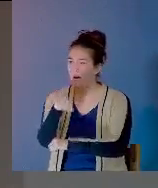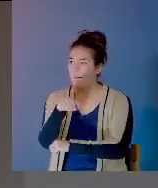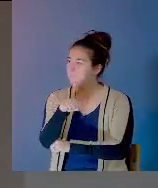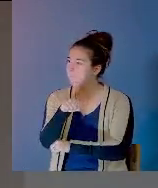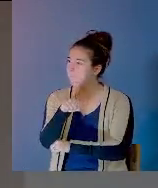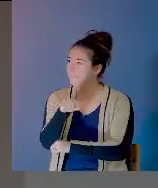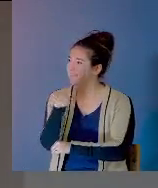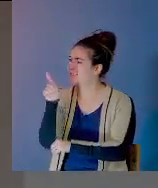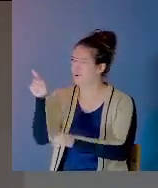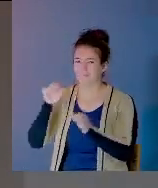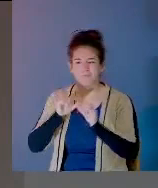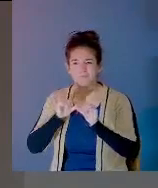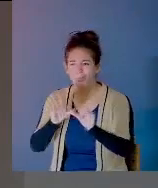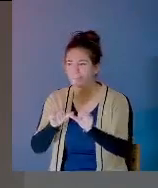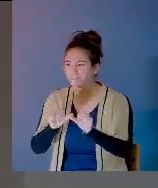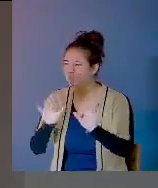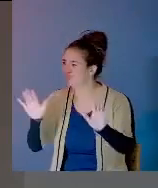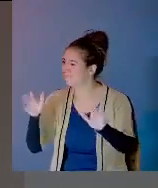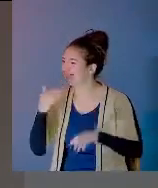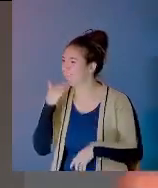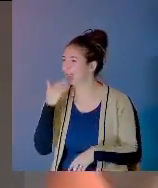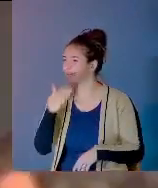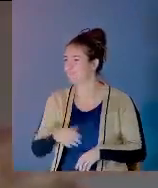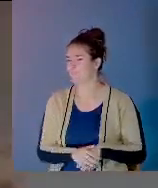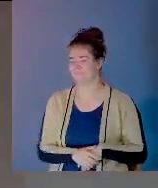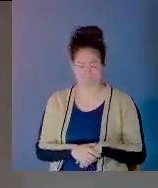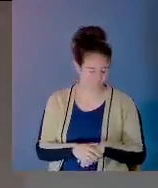Okay? Thank you, Steve. Thank you. Awesome.